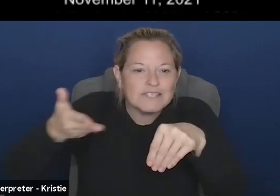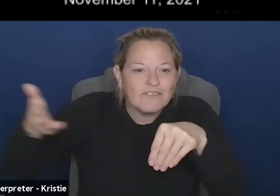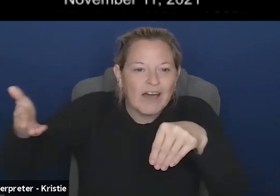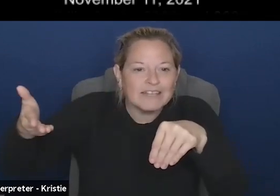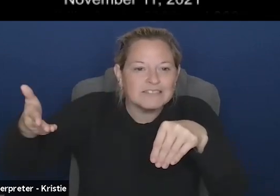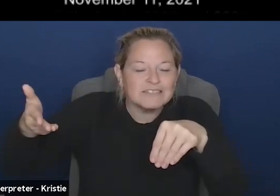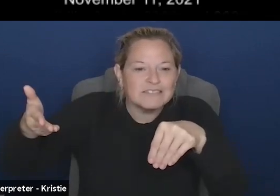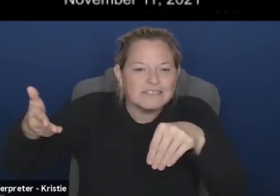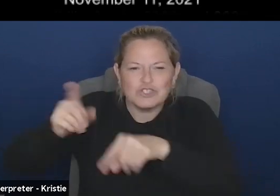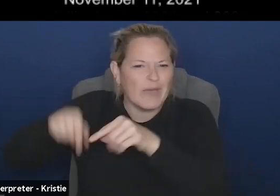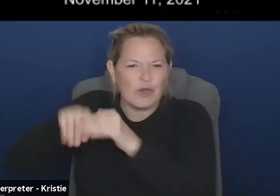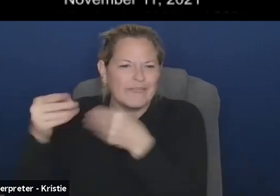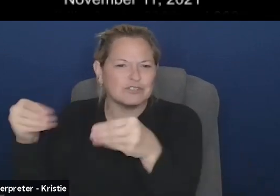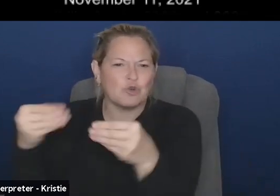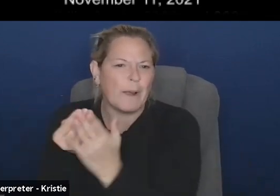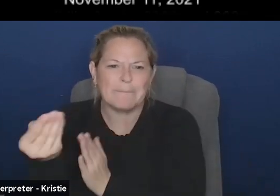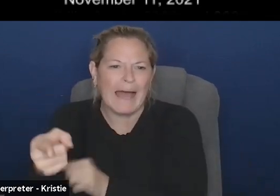about